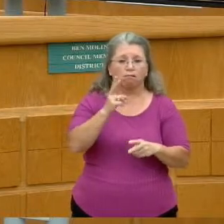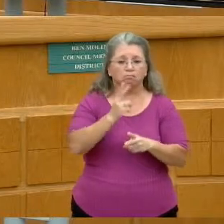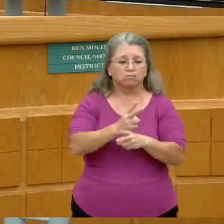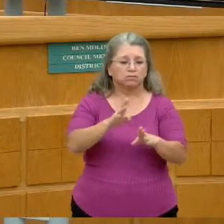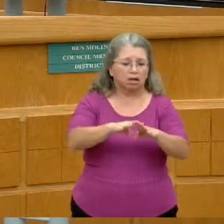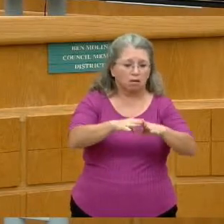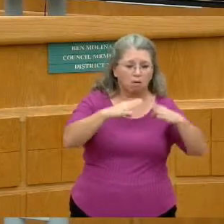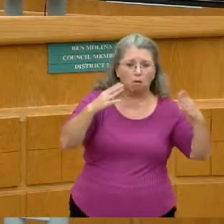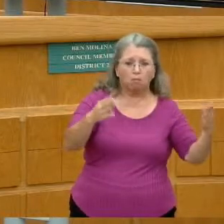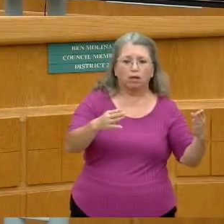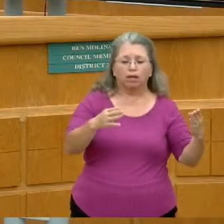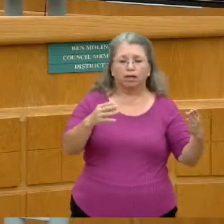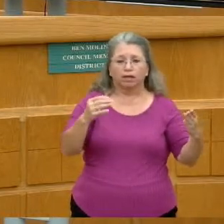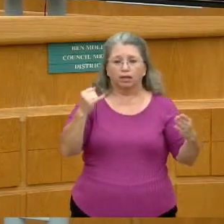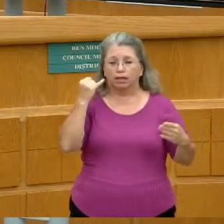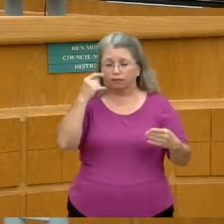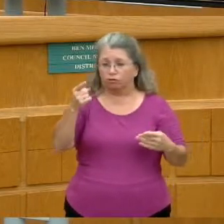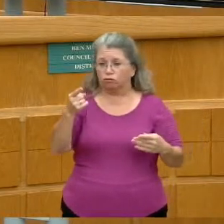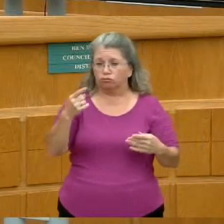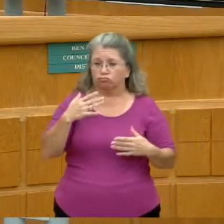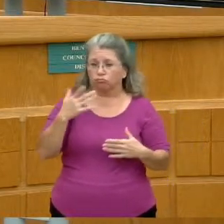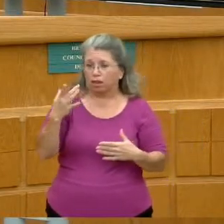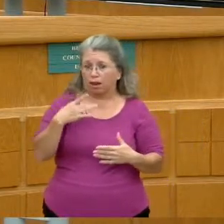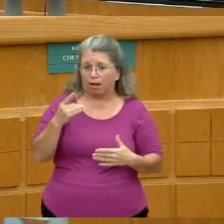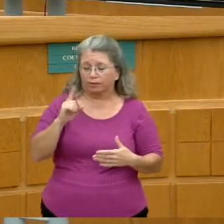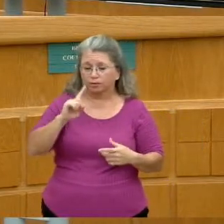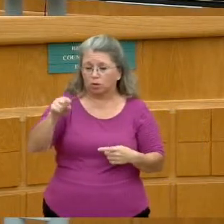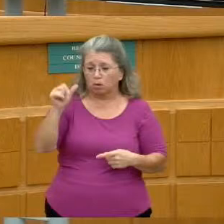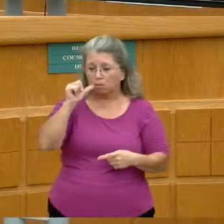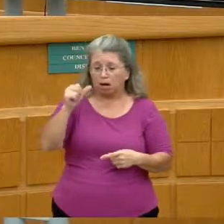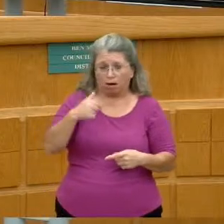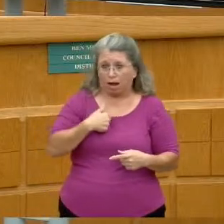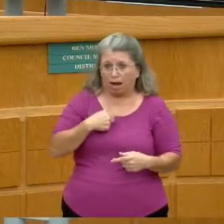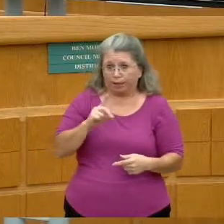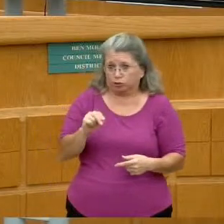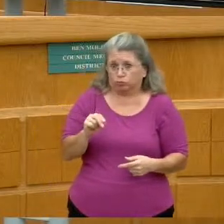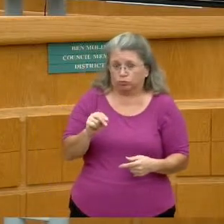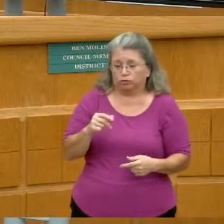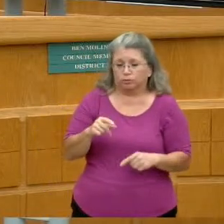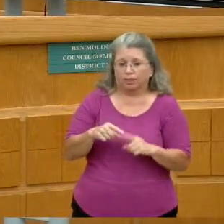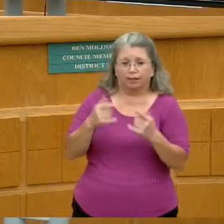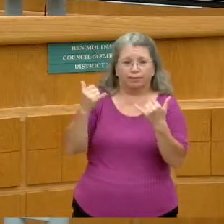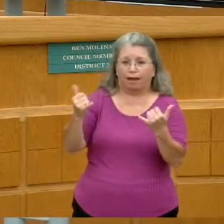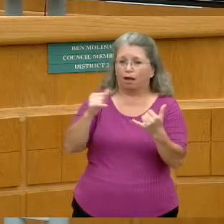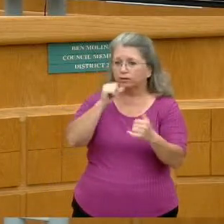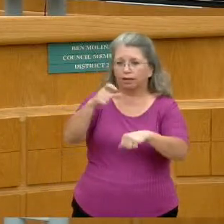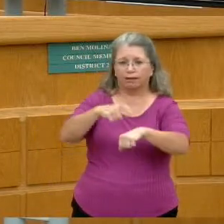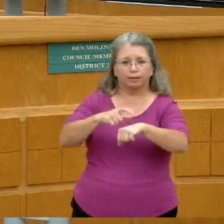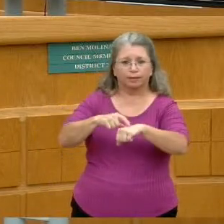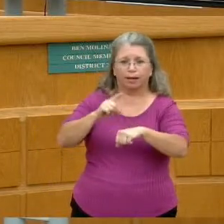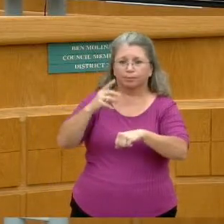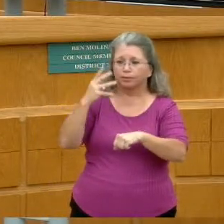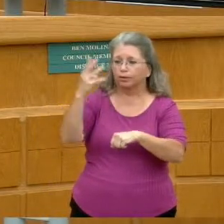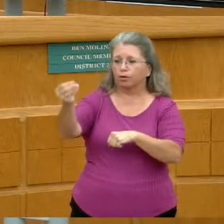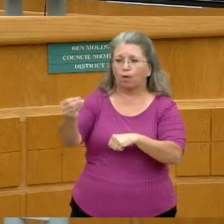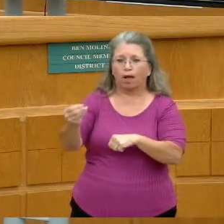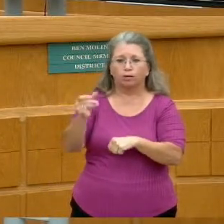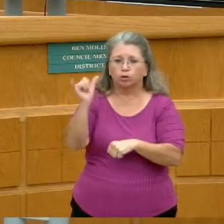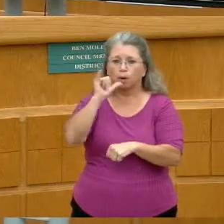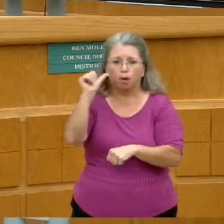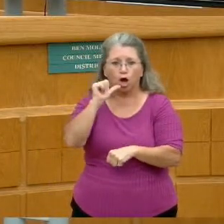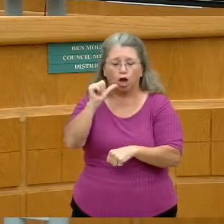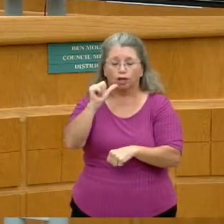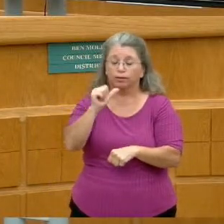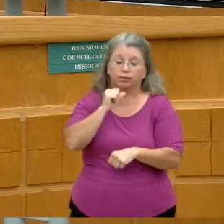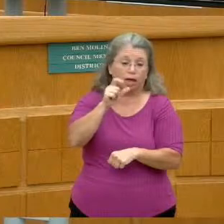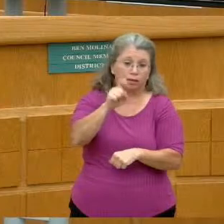of bars like I am, now's not the time to go to a bar, especially because they're not supposed